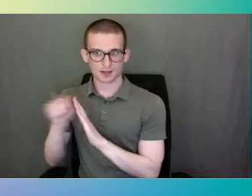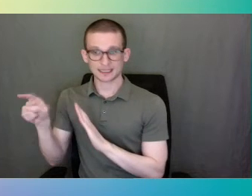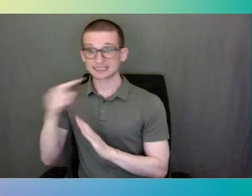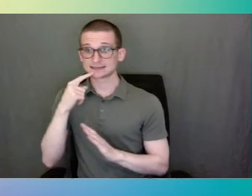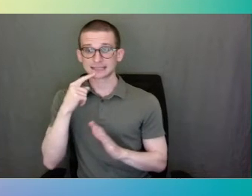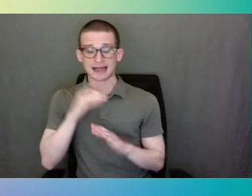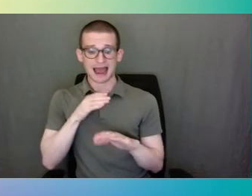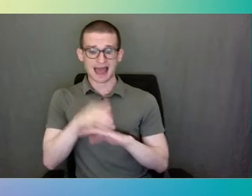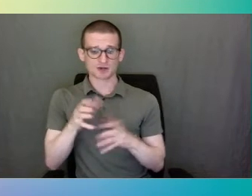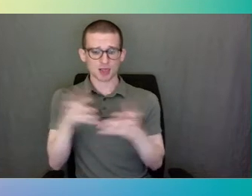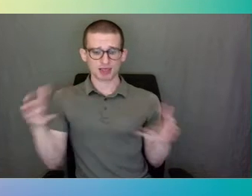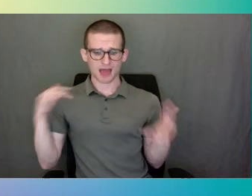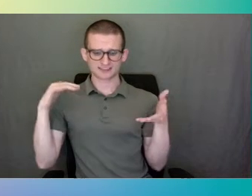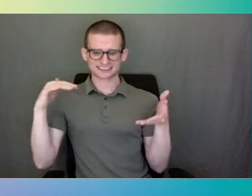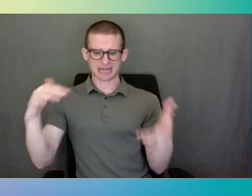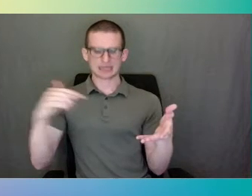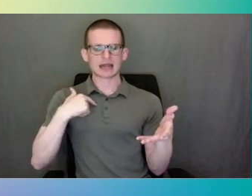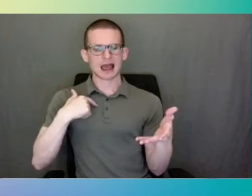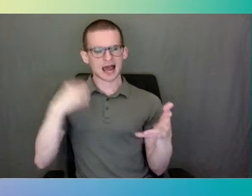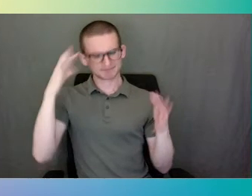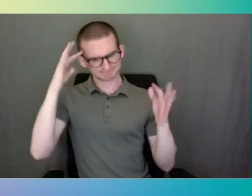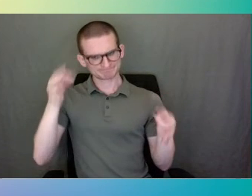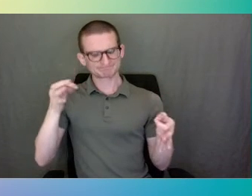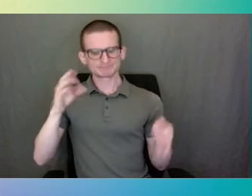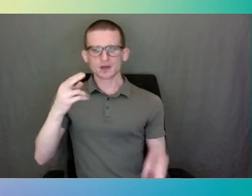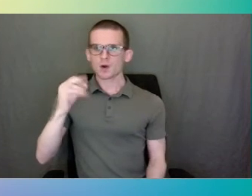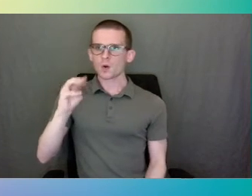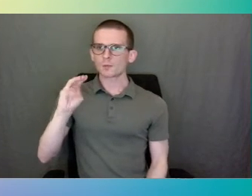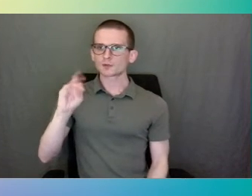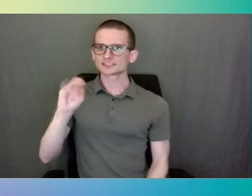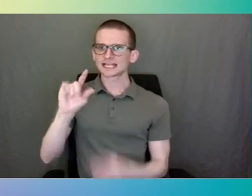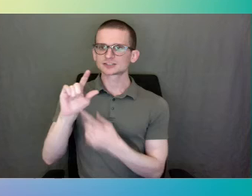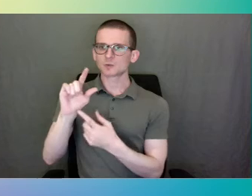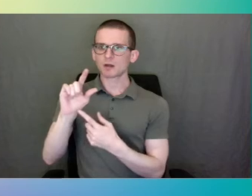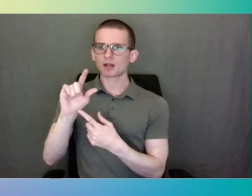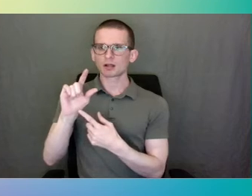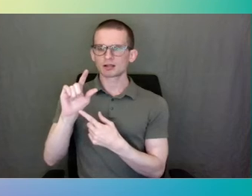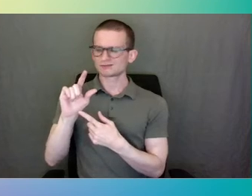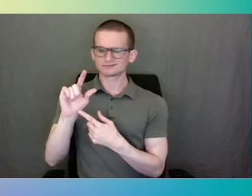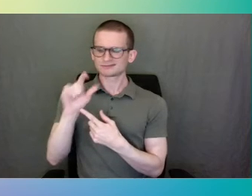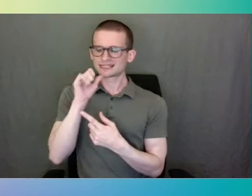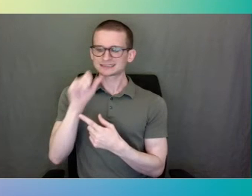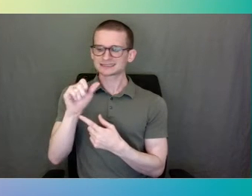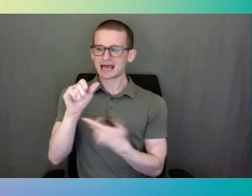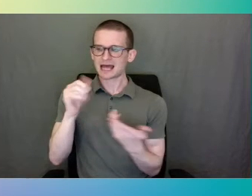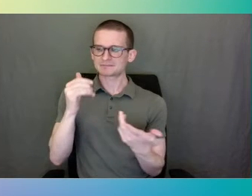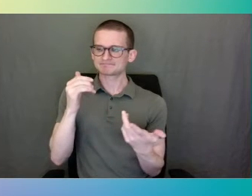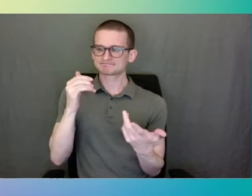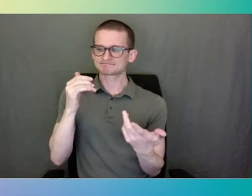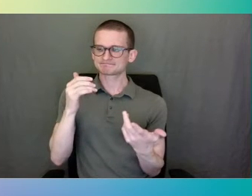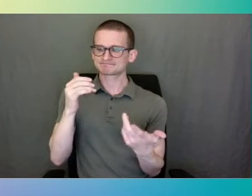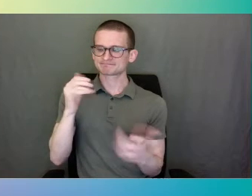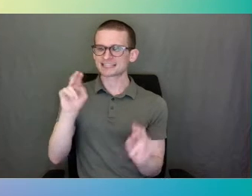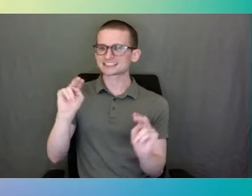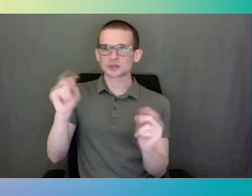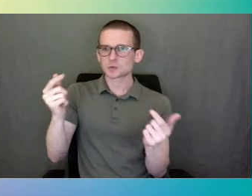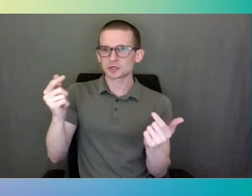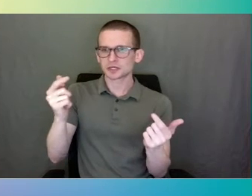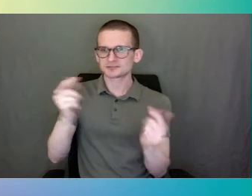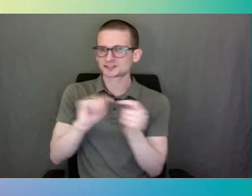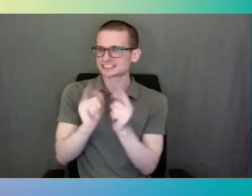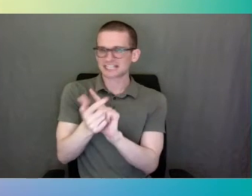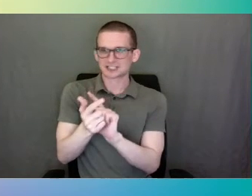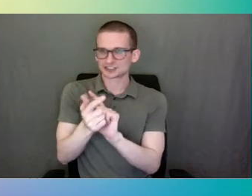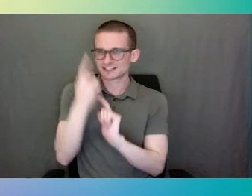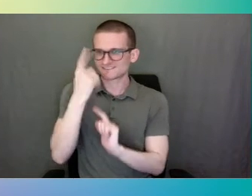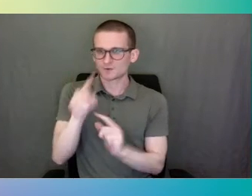I've come to the conclusion that homosexual is not only an inadequate translation of these 2 words, he says